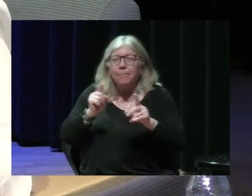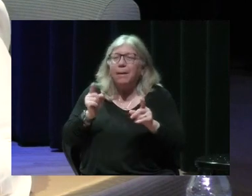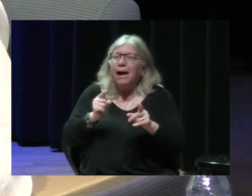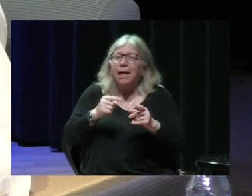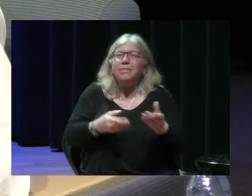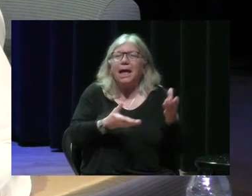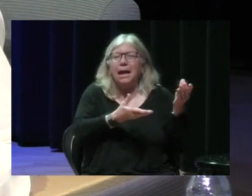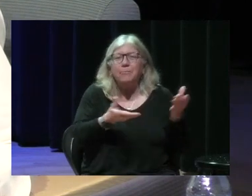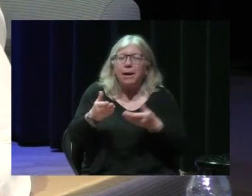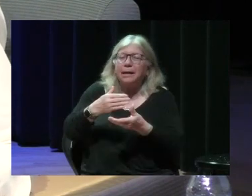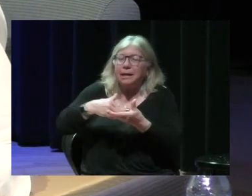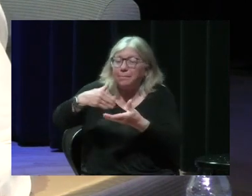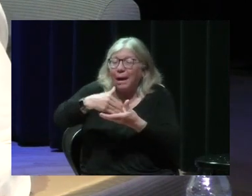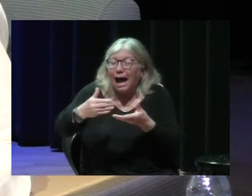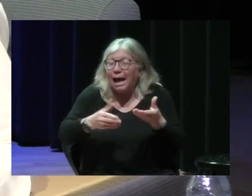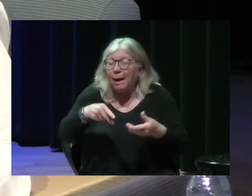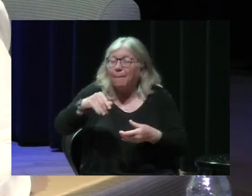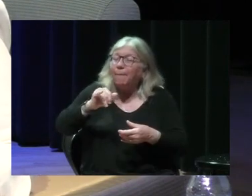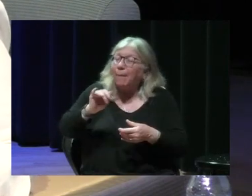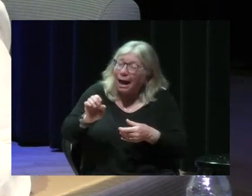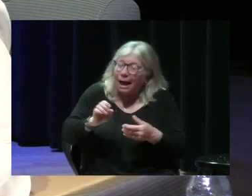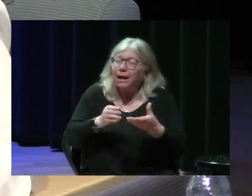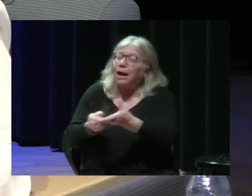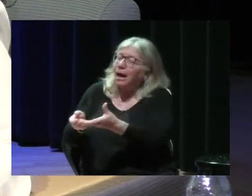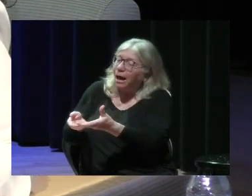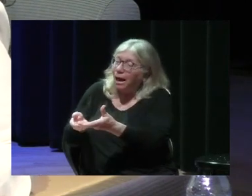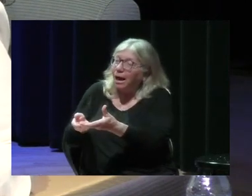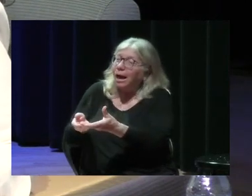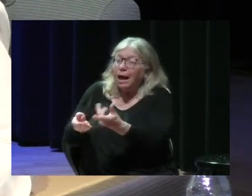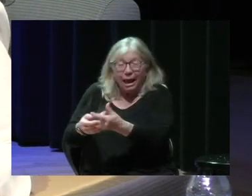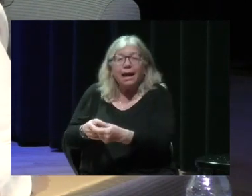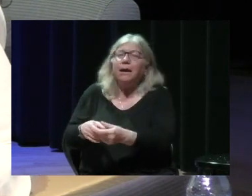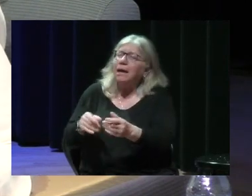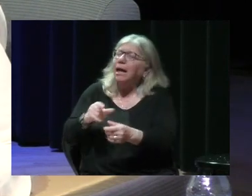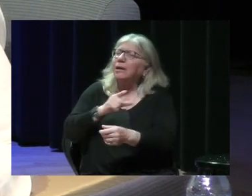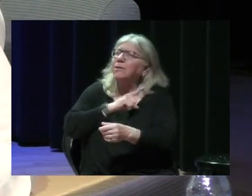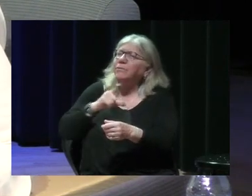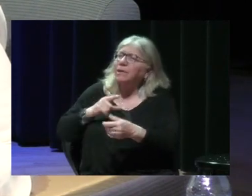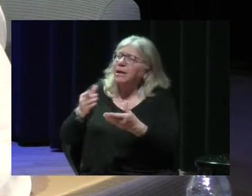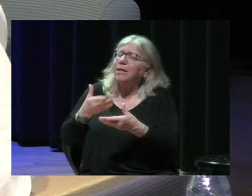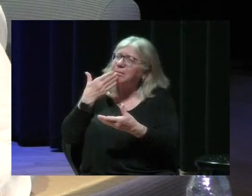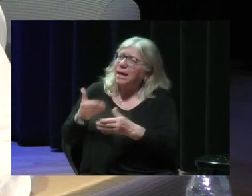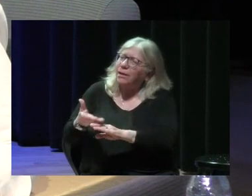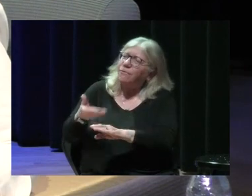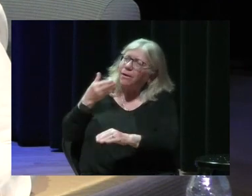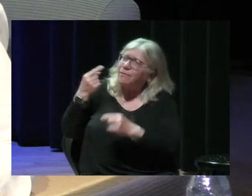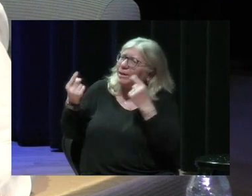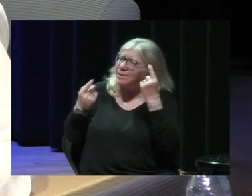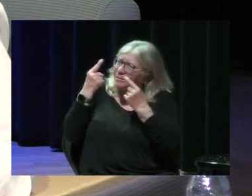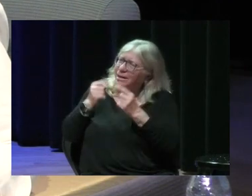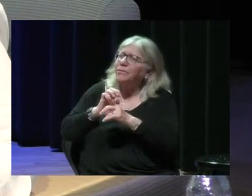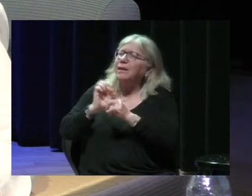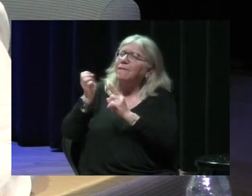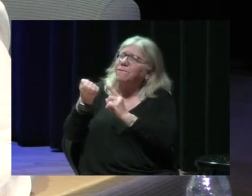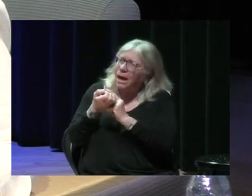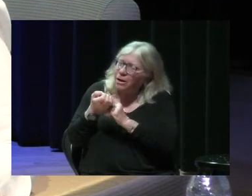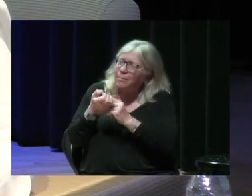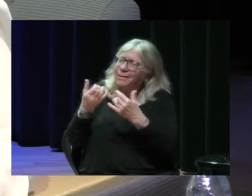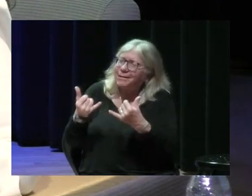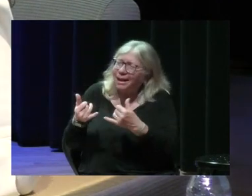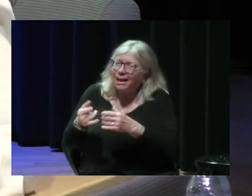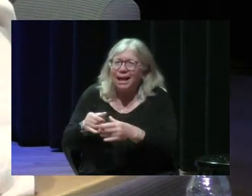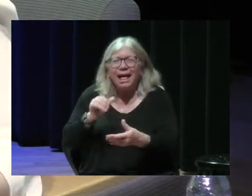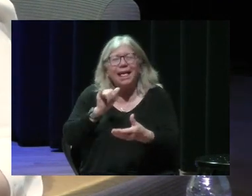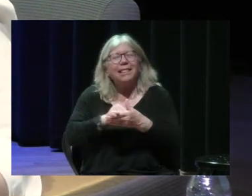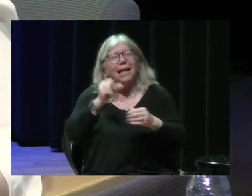they take these pies to say, hey, it's a legislative day. Thank you in advance for considering the environment when you vote today. Mm-hmm.